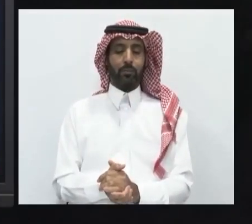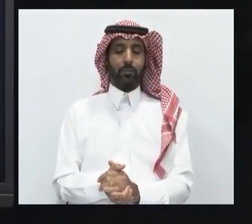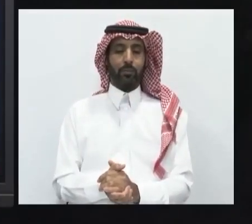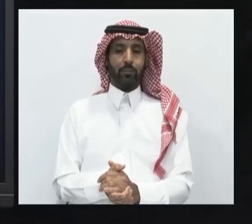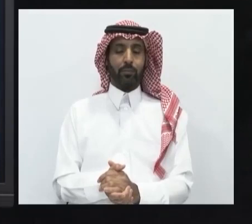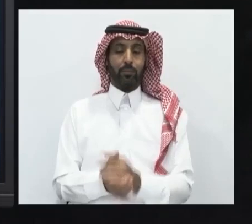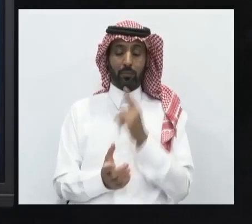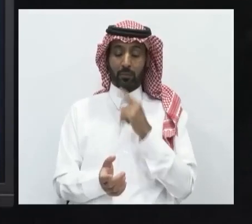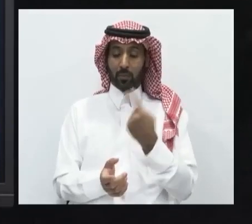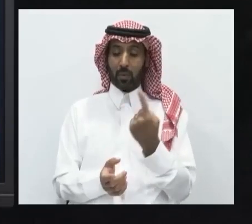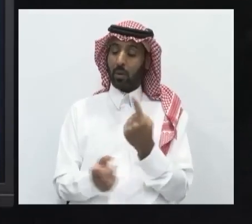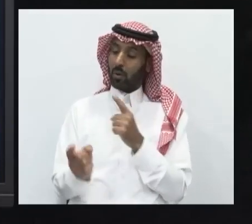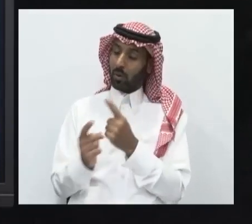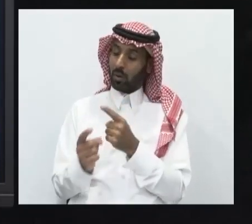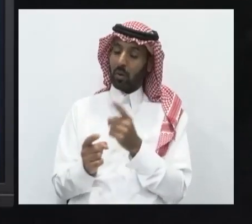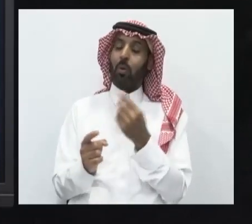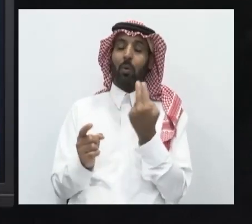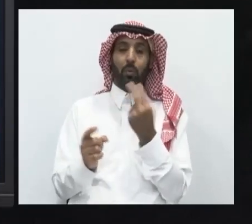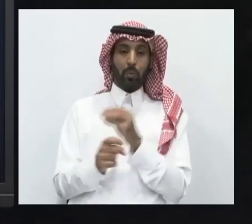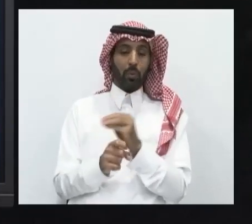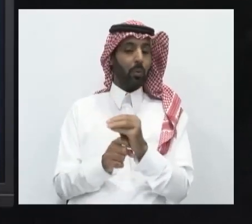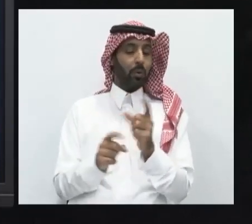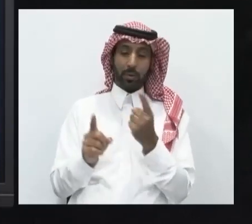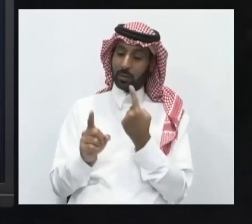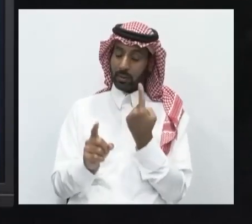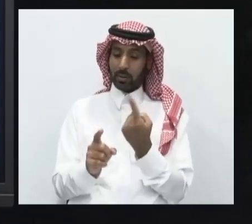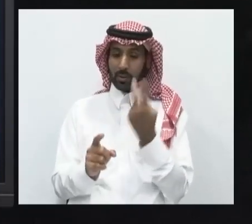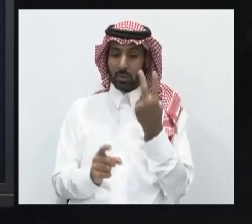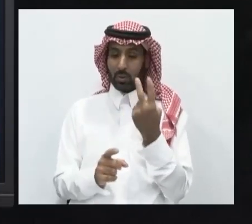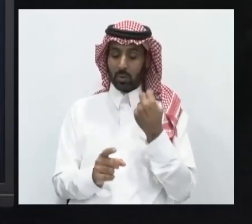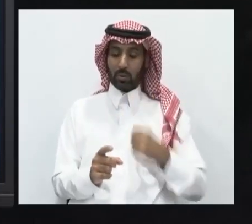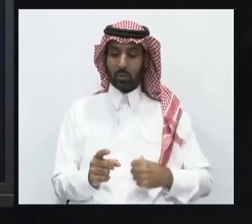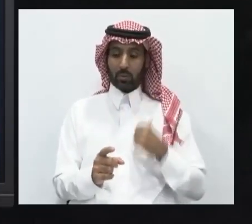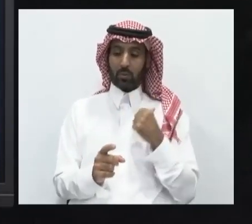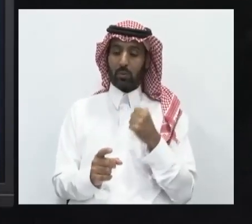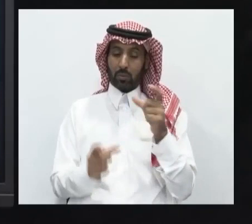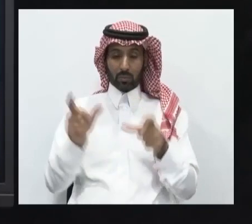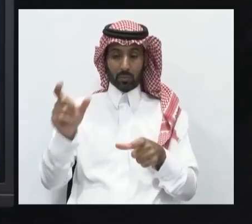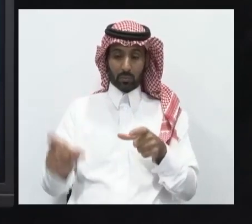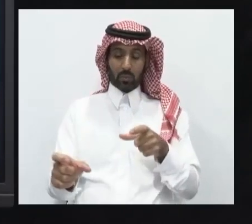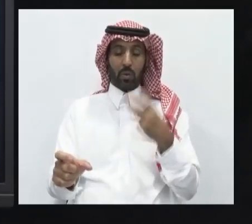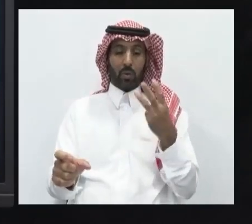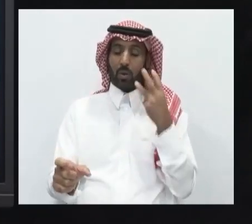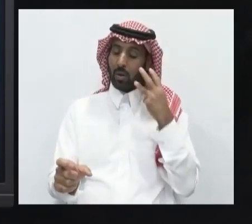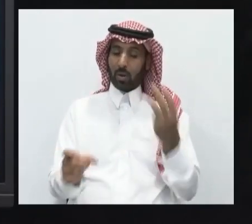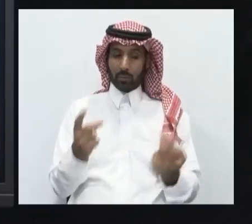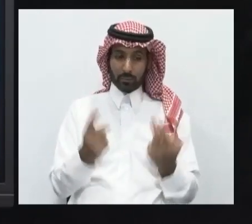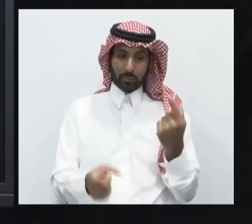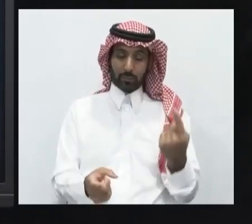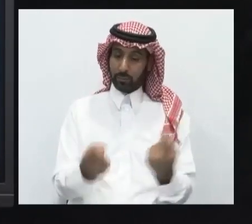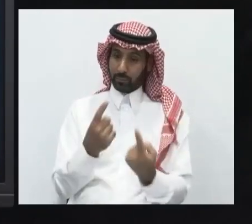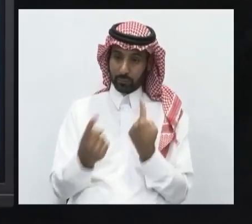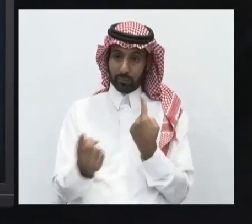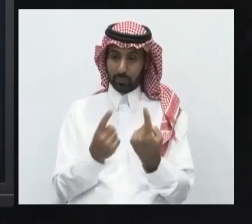so student number one will explain to student number two, and student number two will explain to student number three, and so by